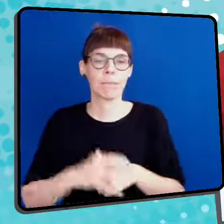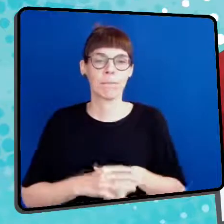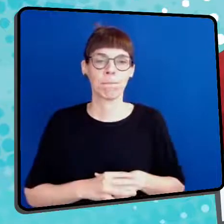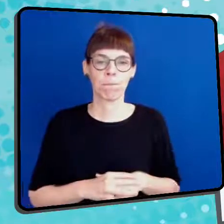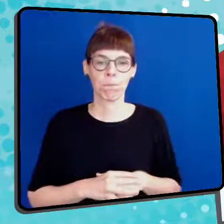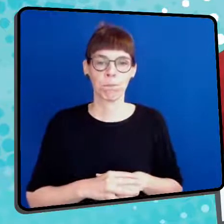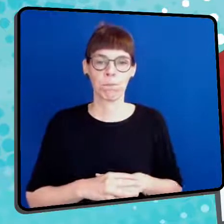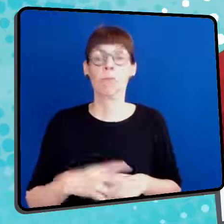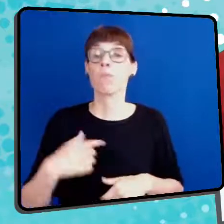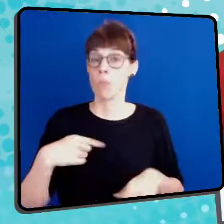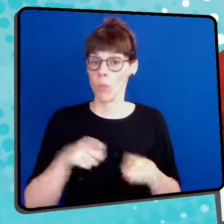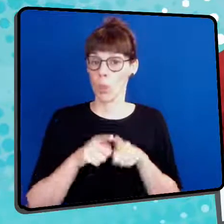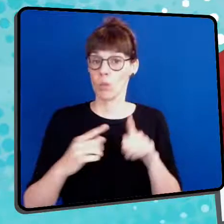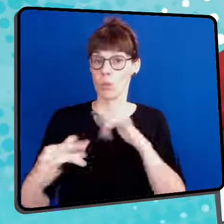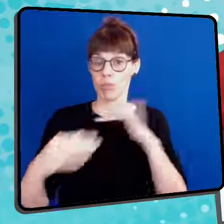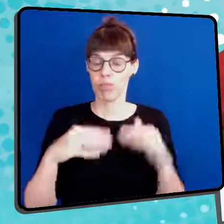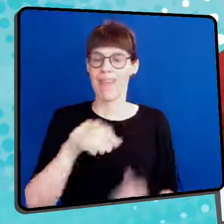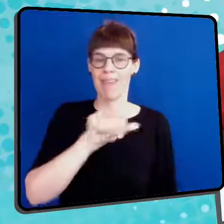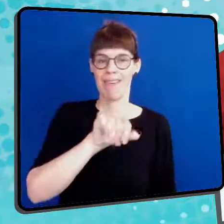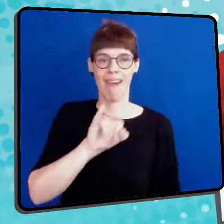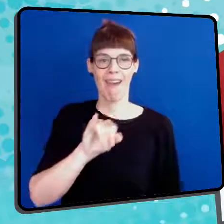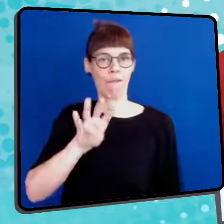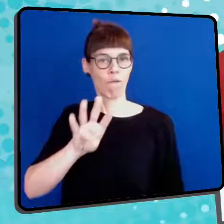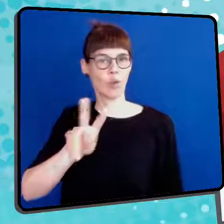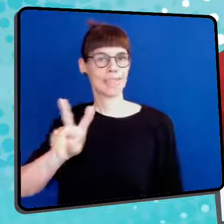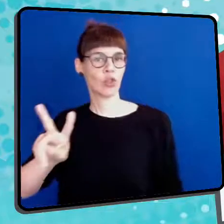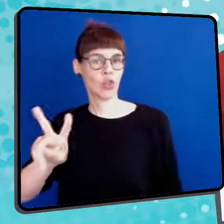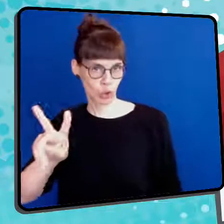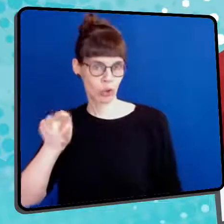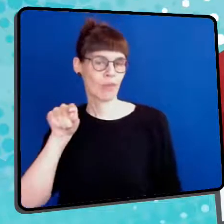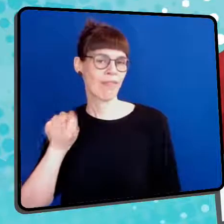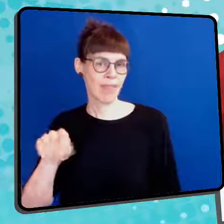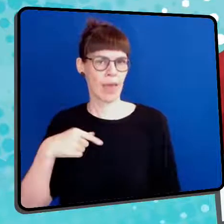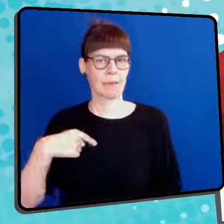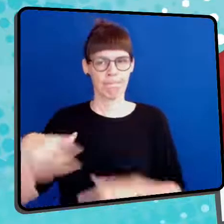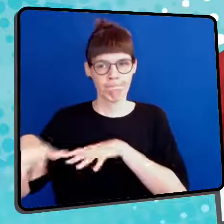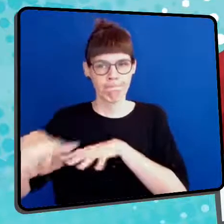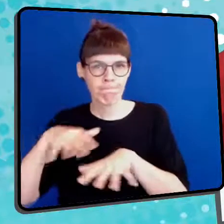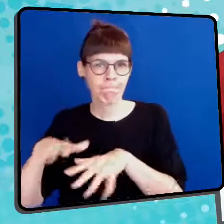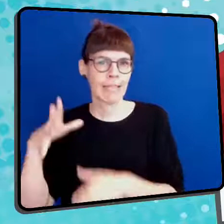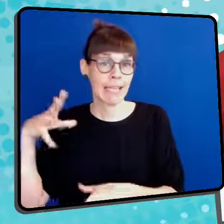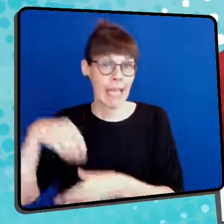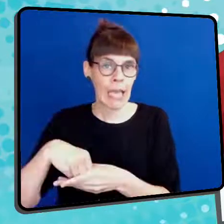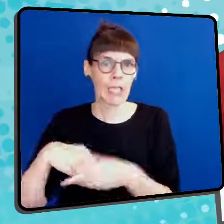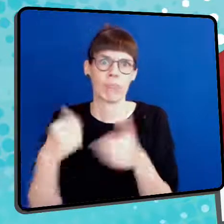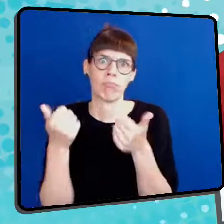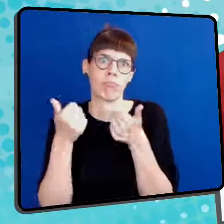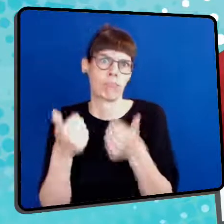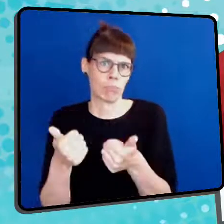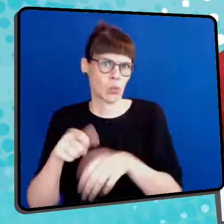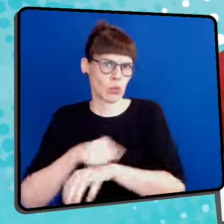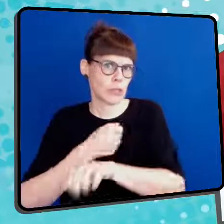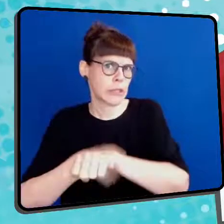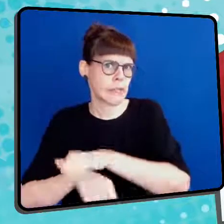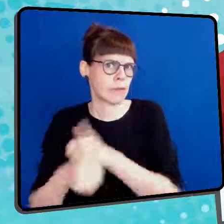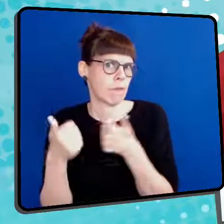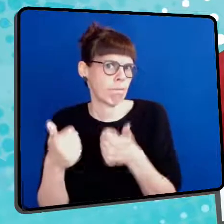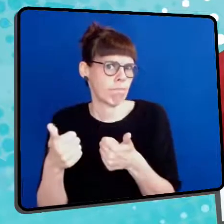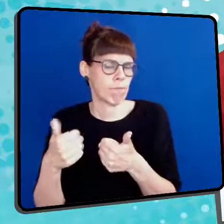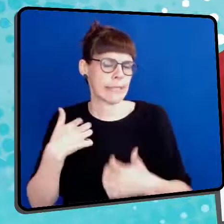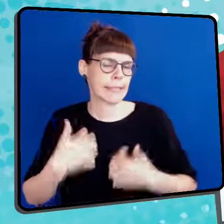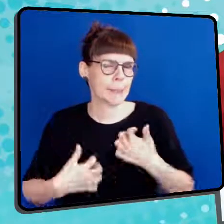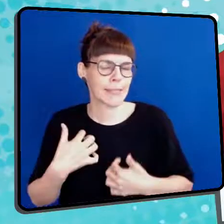of AI42 together with Håkan, which is, I think, a really nice initiative that is